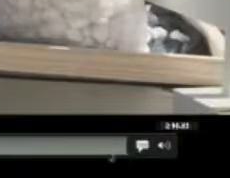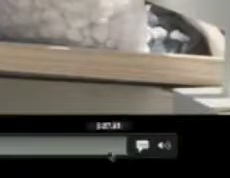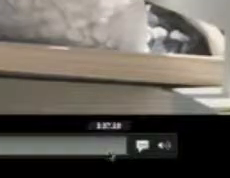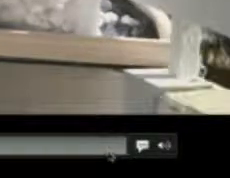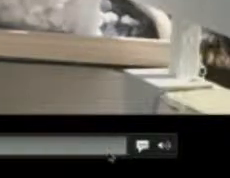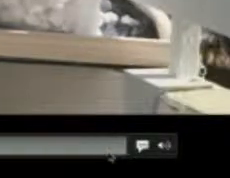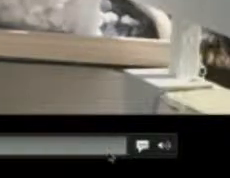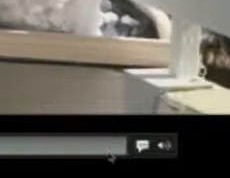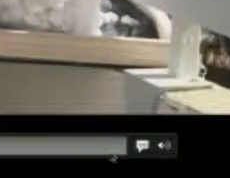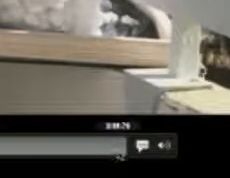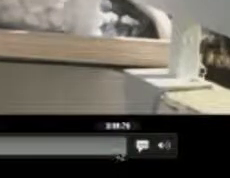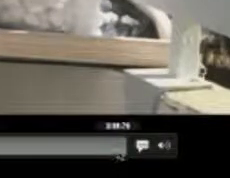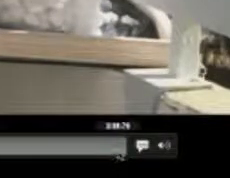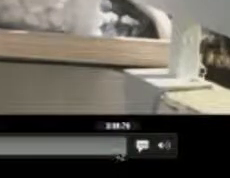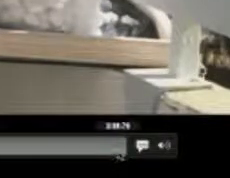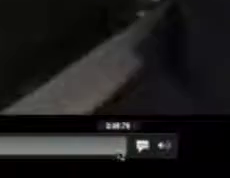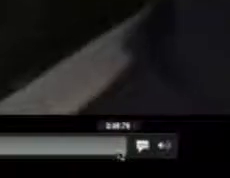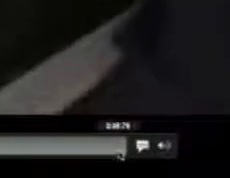well. So let's begin.